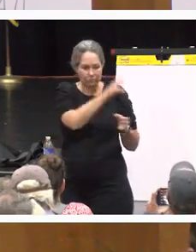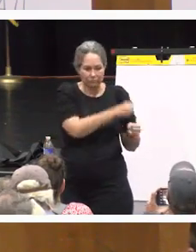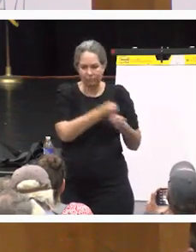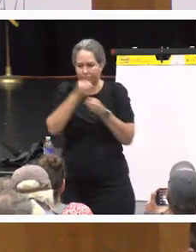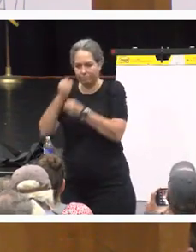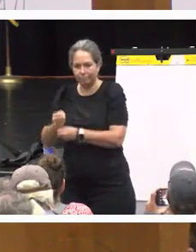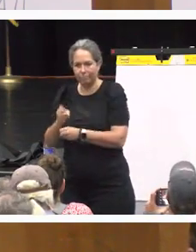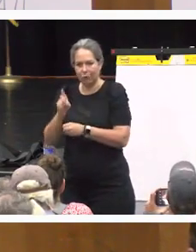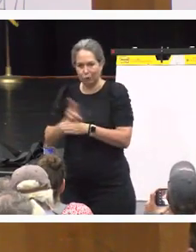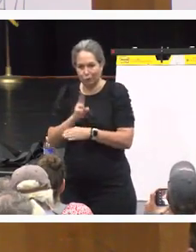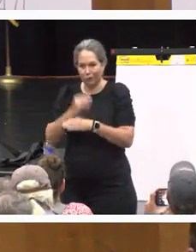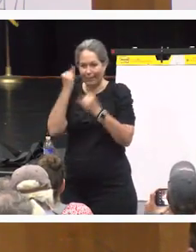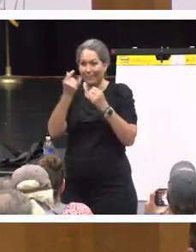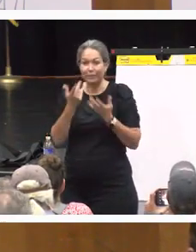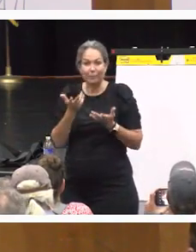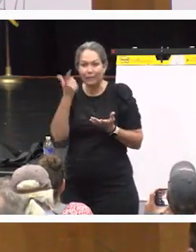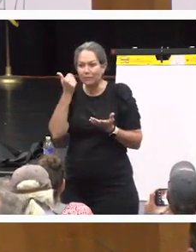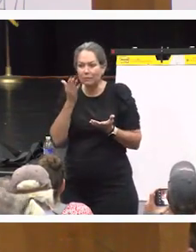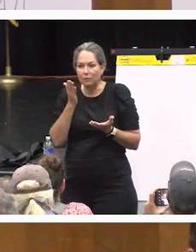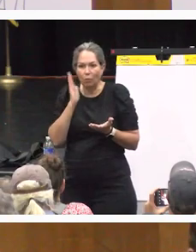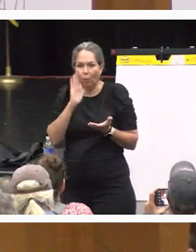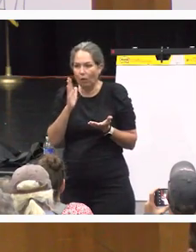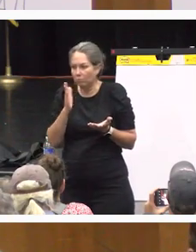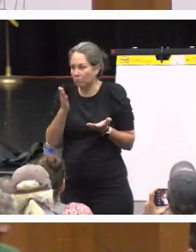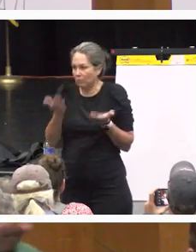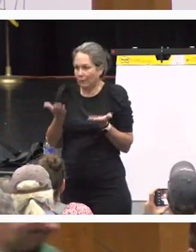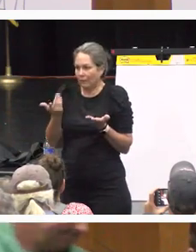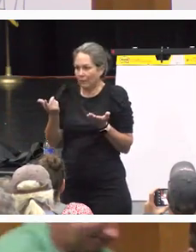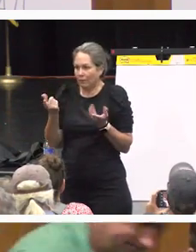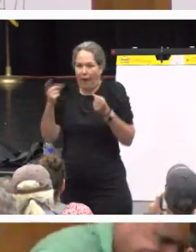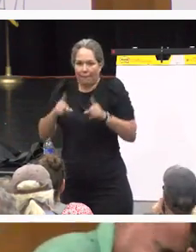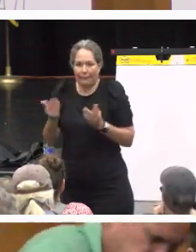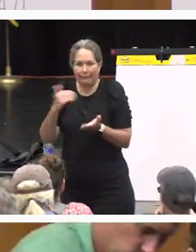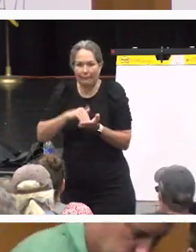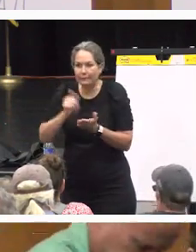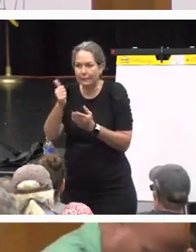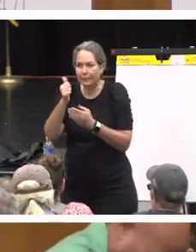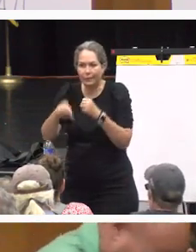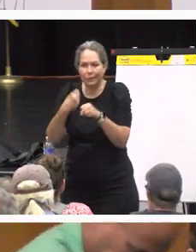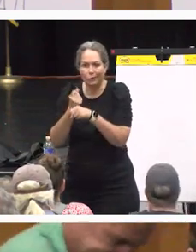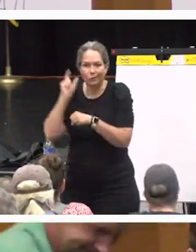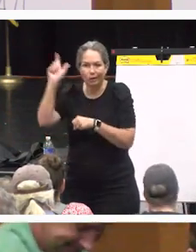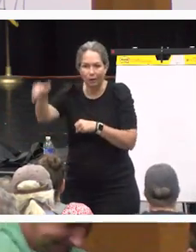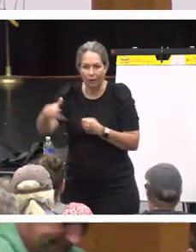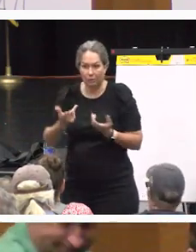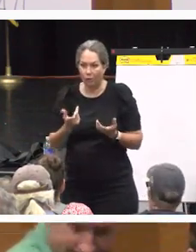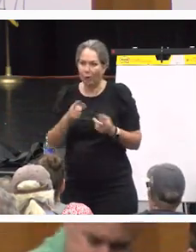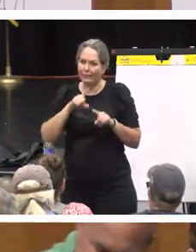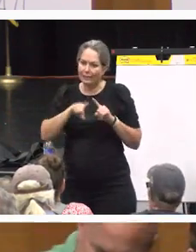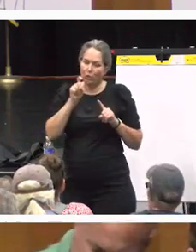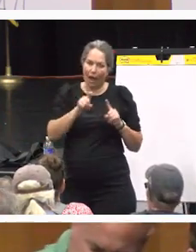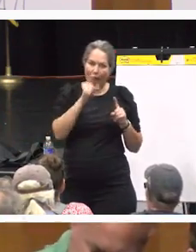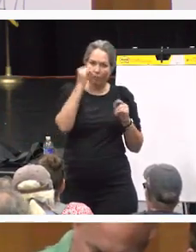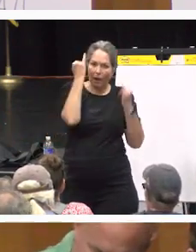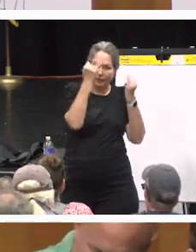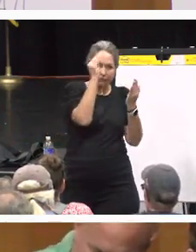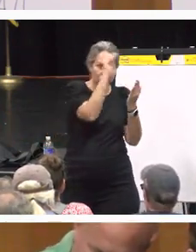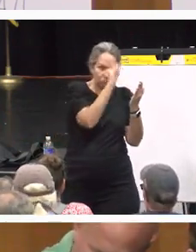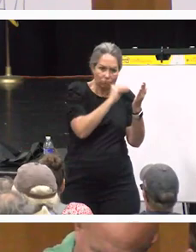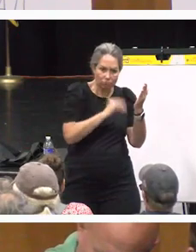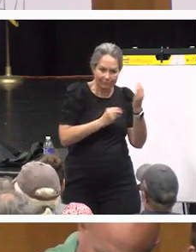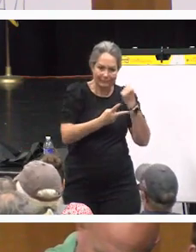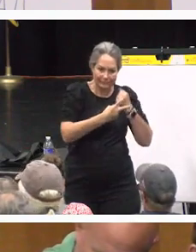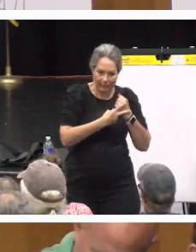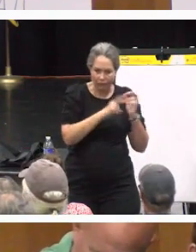years when this happens again and say, what happened to all those ideas? Why wasn't there follow-up? Why didn't things